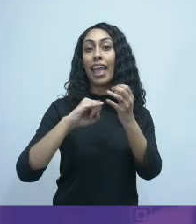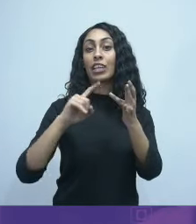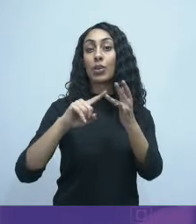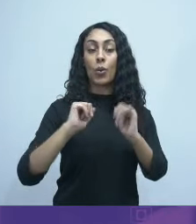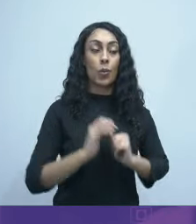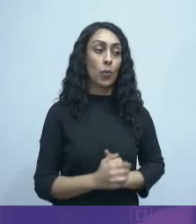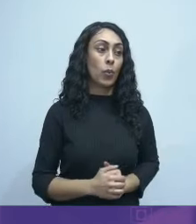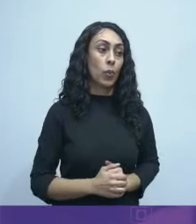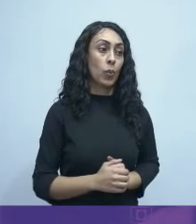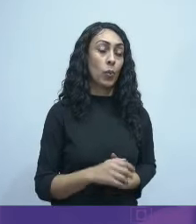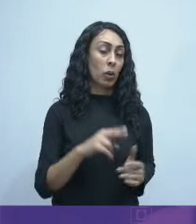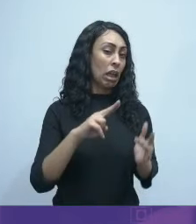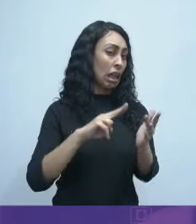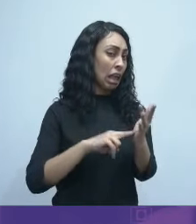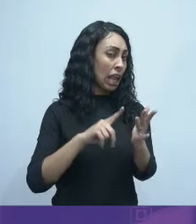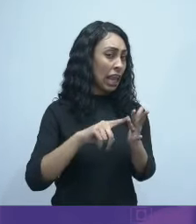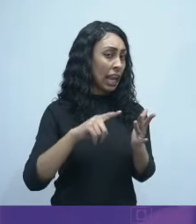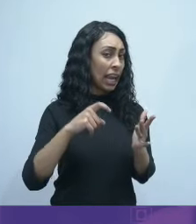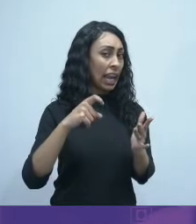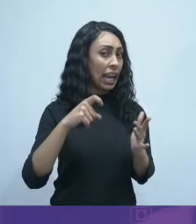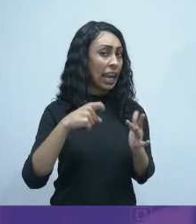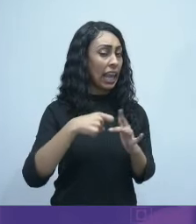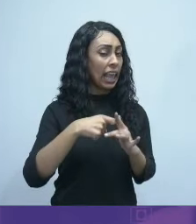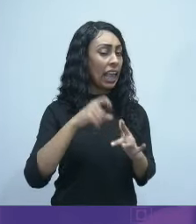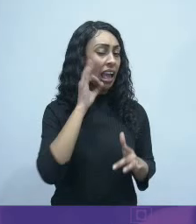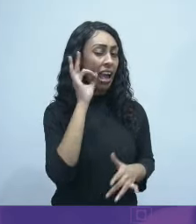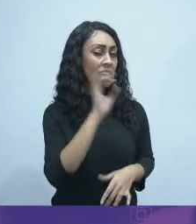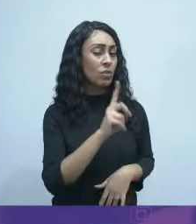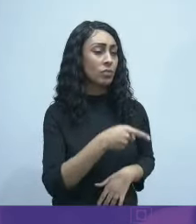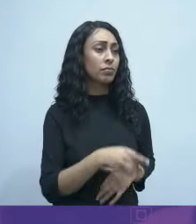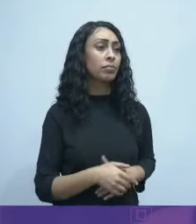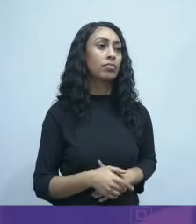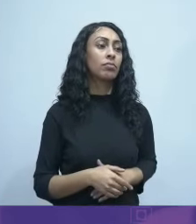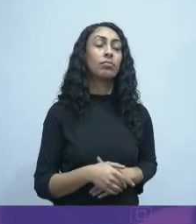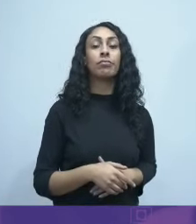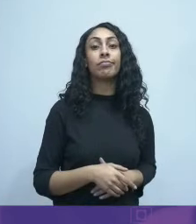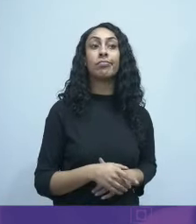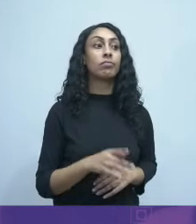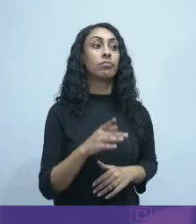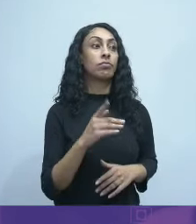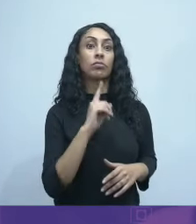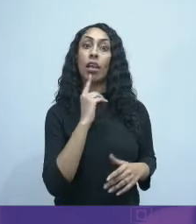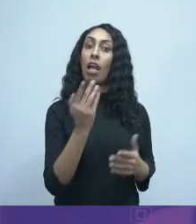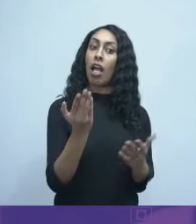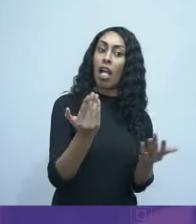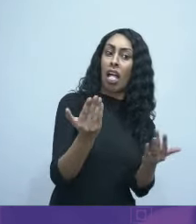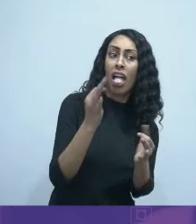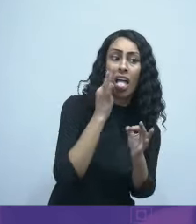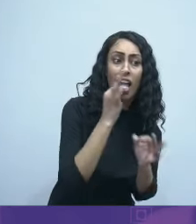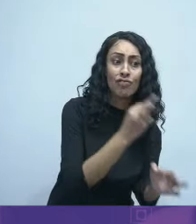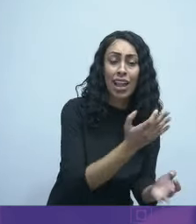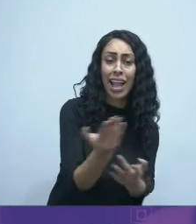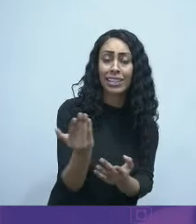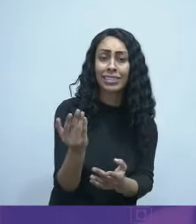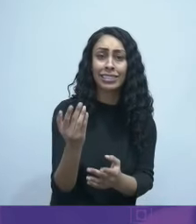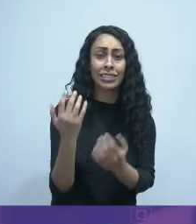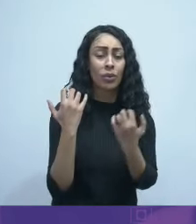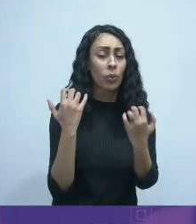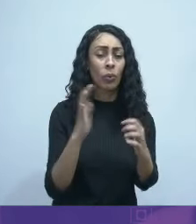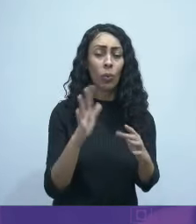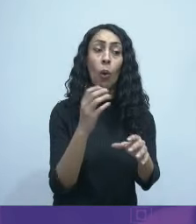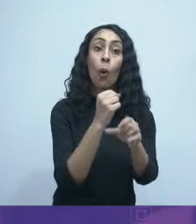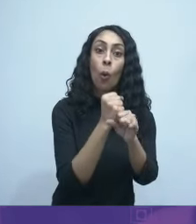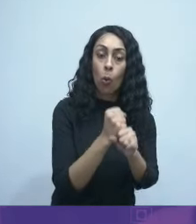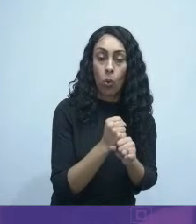on audiences here from you? Well, I think it's really, Andrew, a question of not just attracting audiences, but holding on to them and building